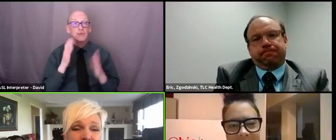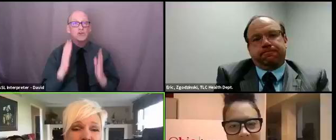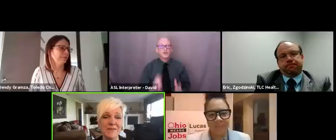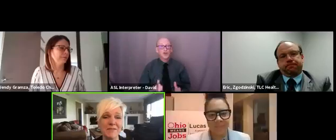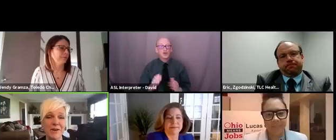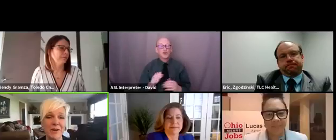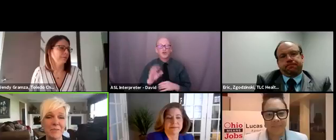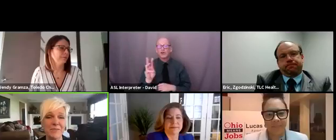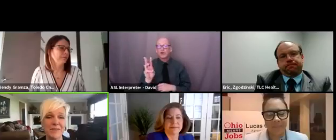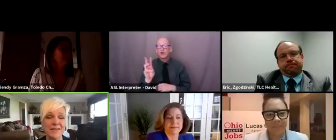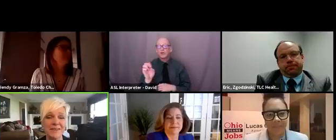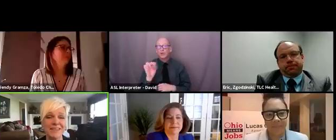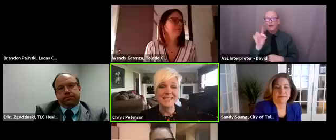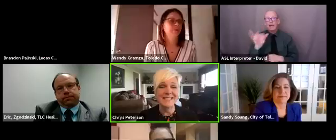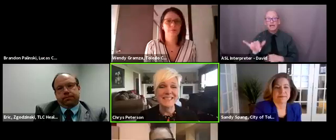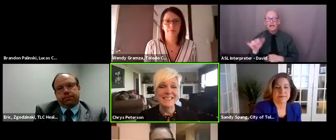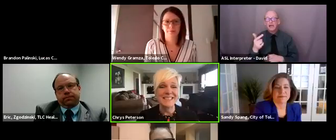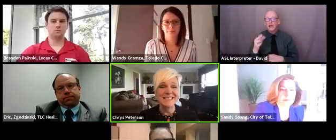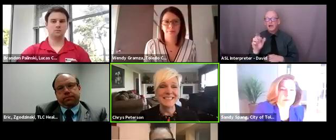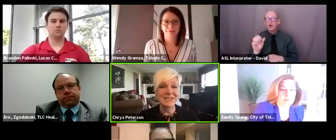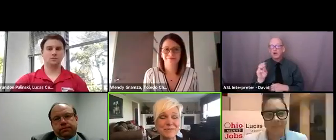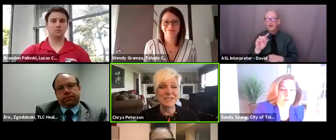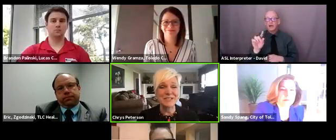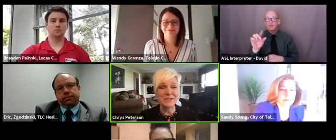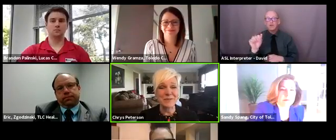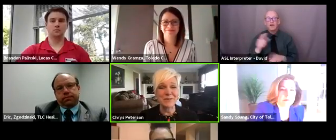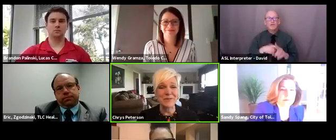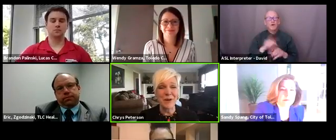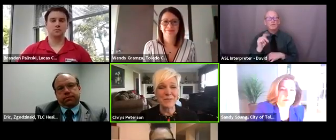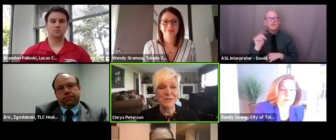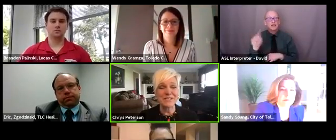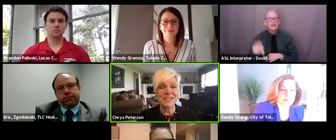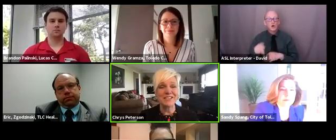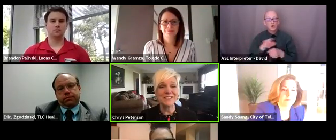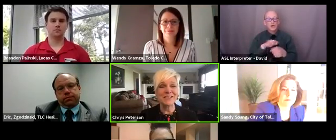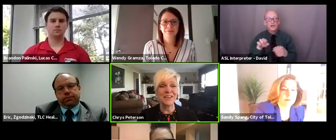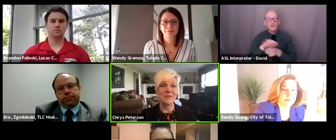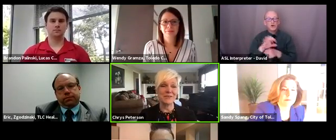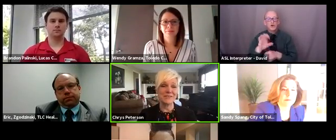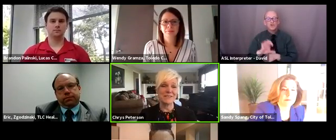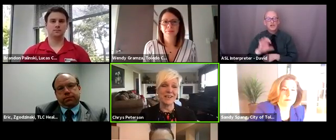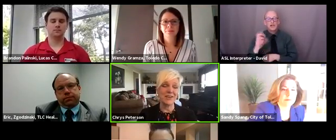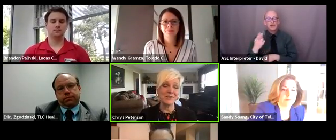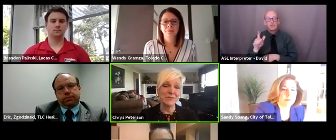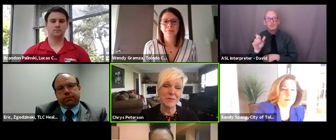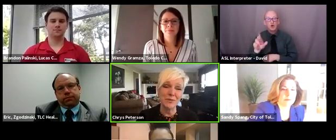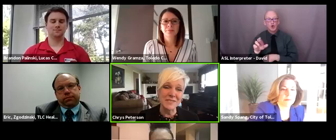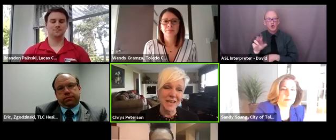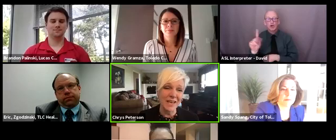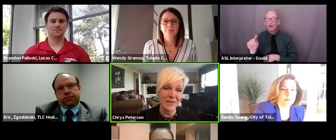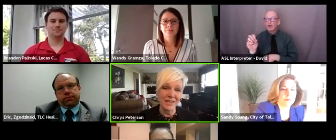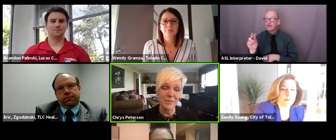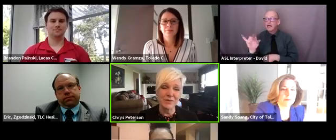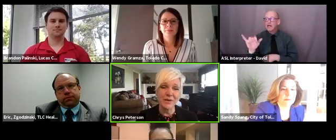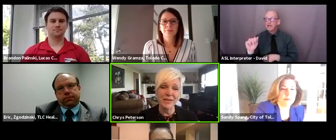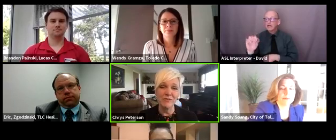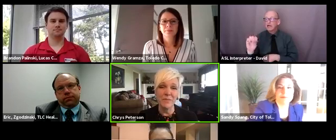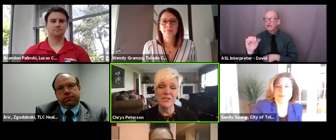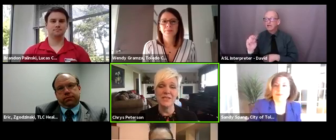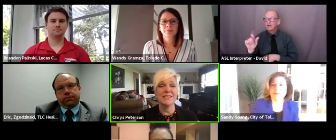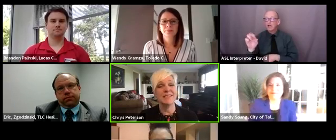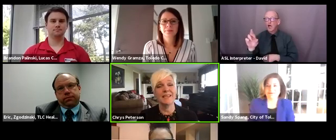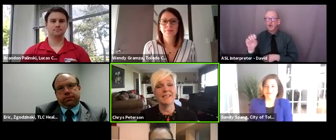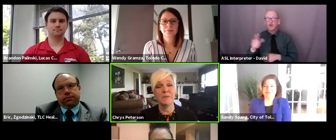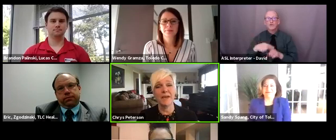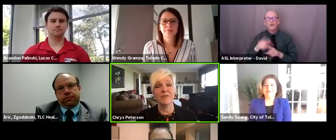Wendy Gramza from the Toledo Regional Chamber of Commerce, Tanya Saunders, also from Lucas County here with great